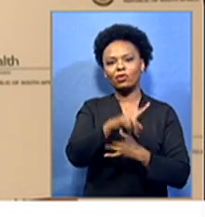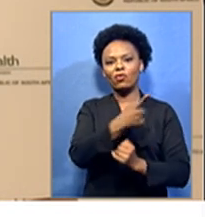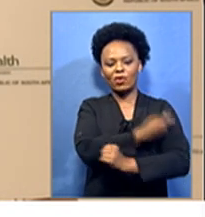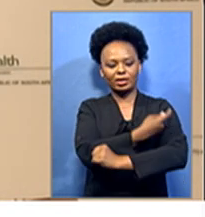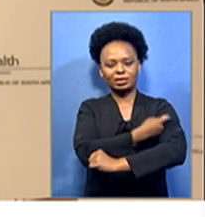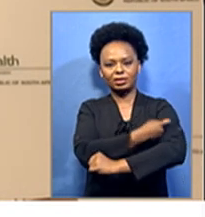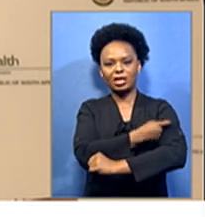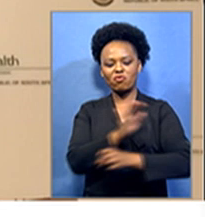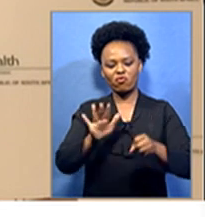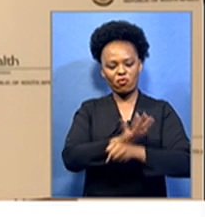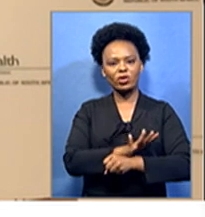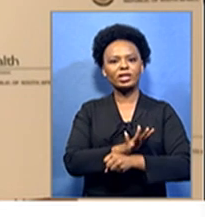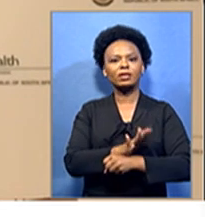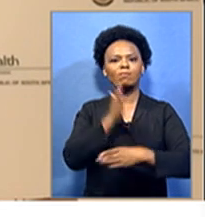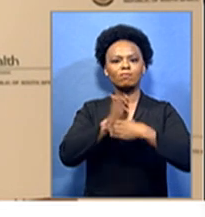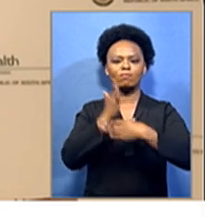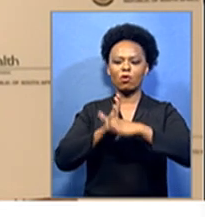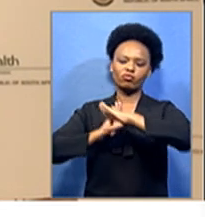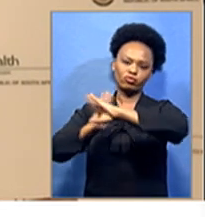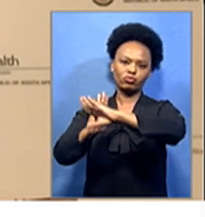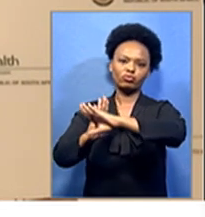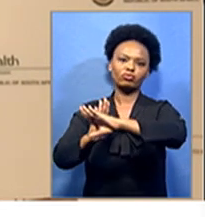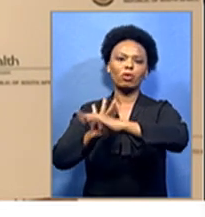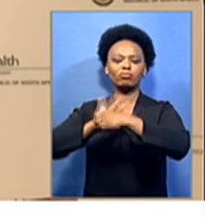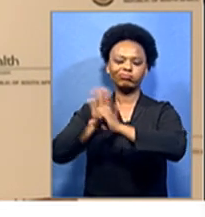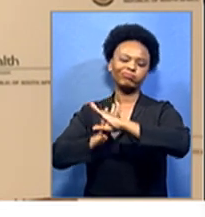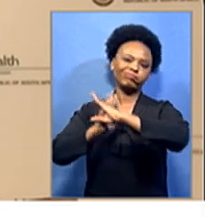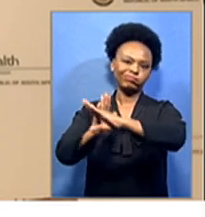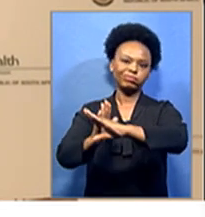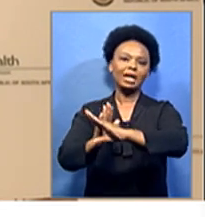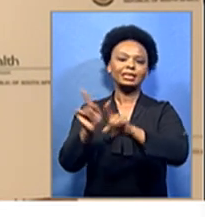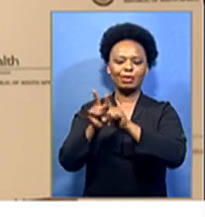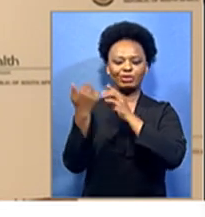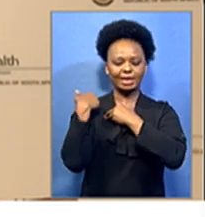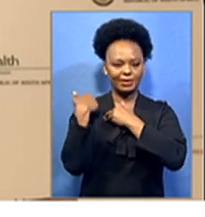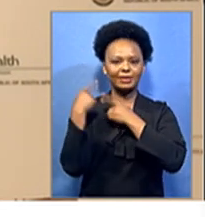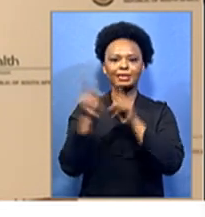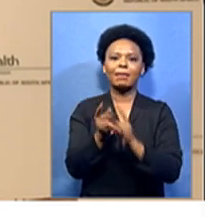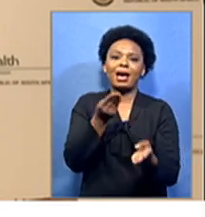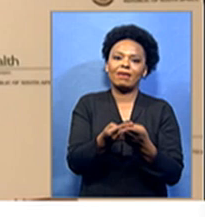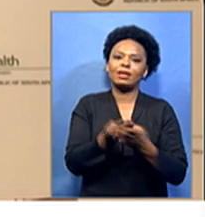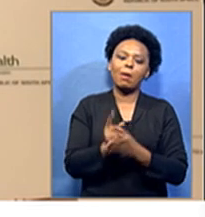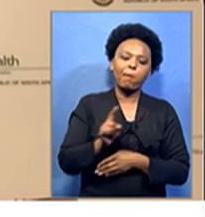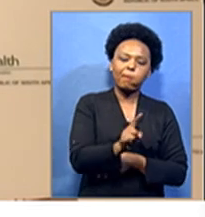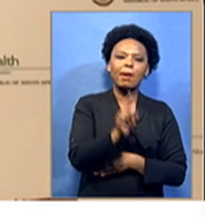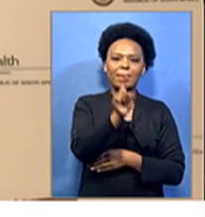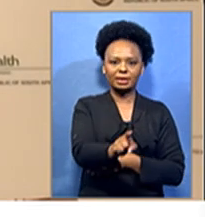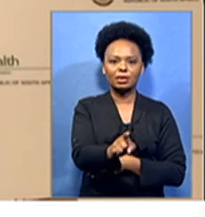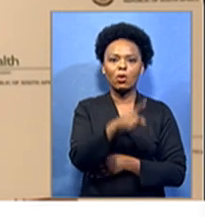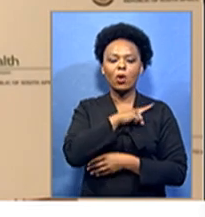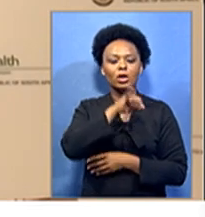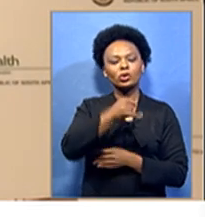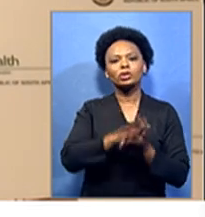fully functional, safe and efficacious, but which are available at the time, because Johnson & Johnson only